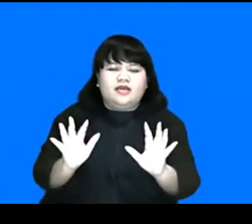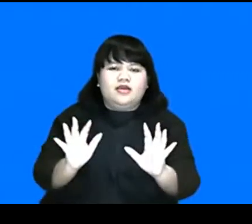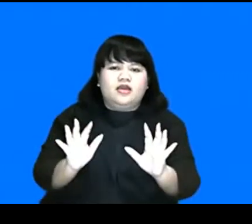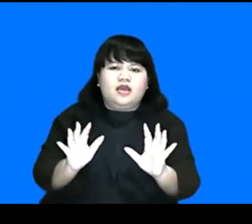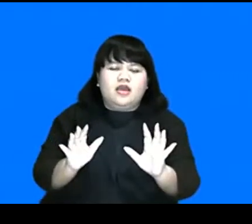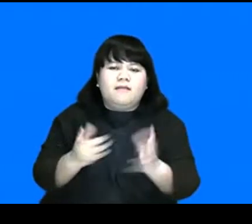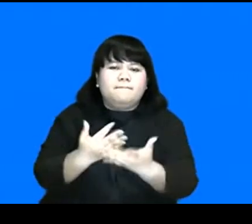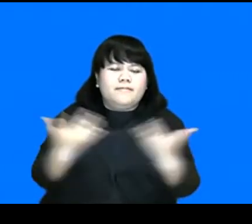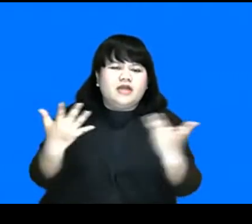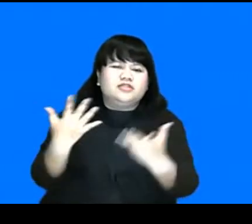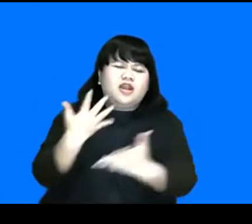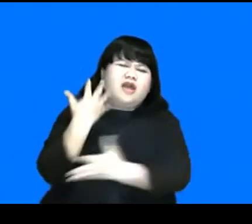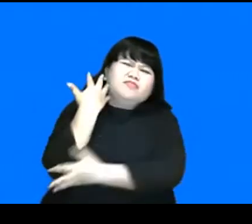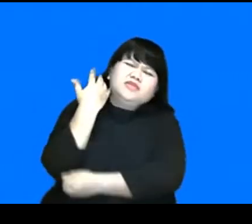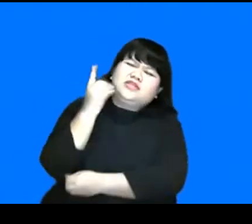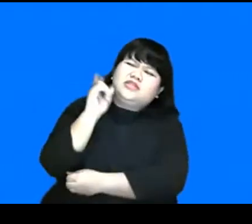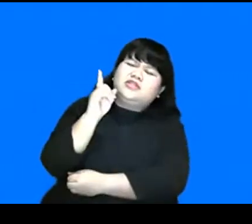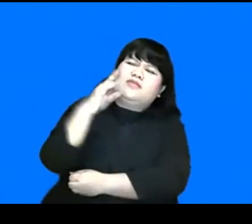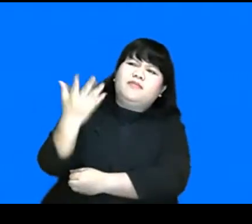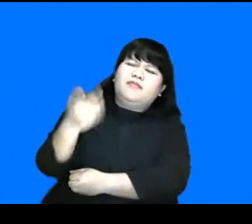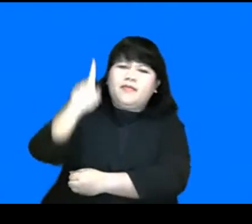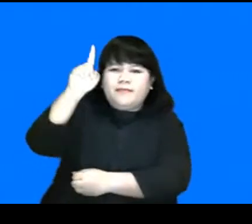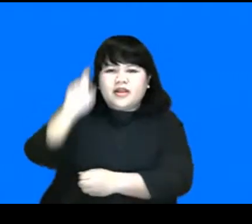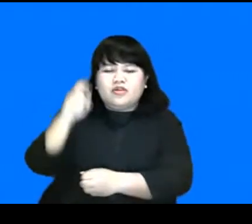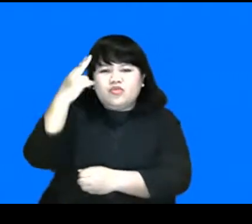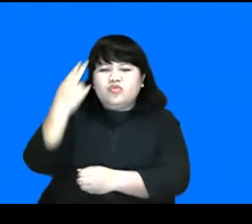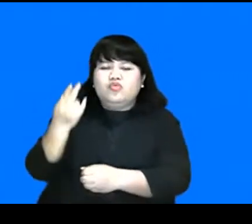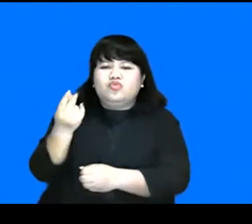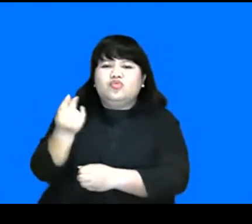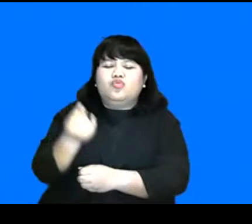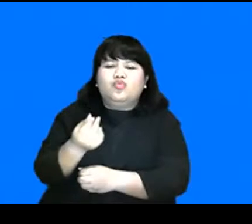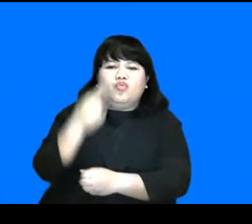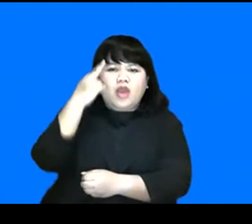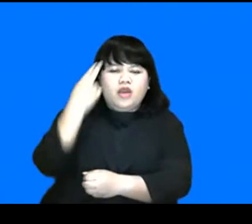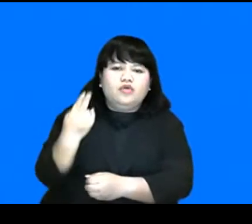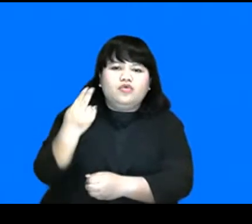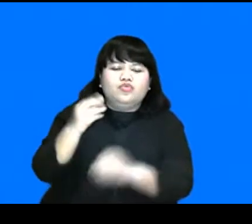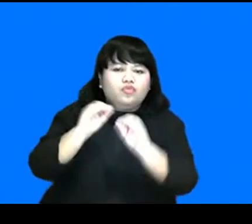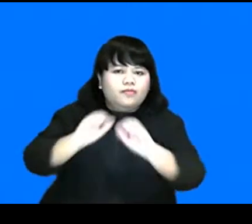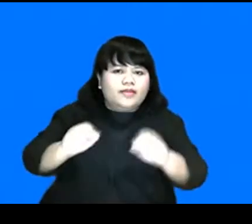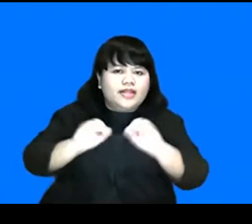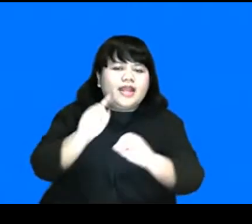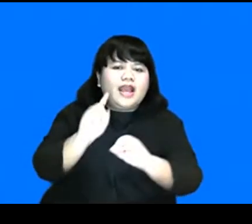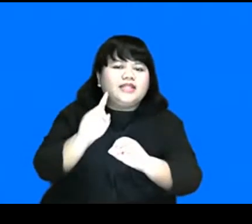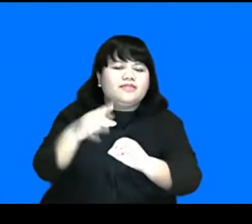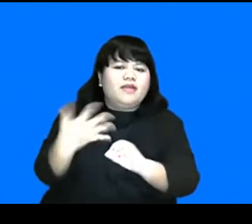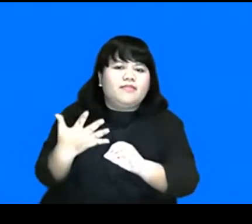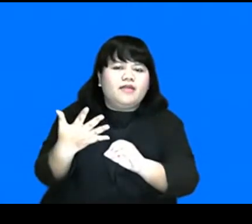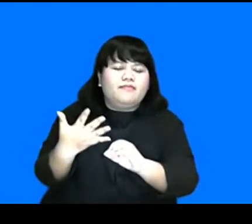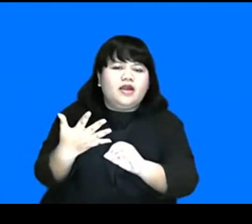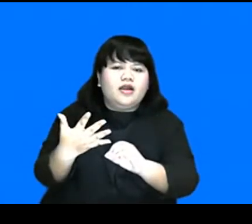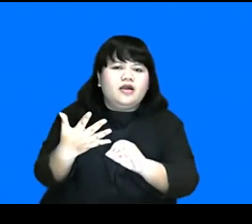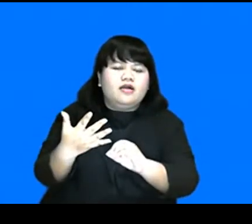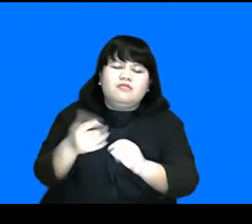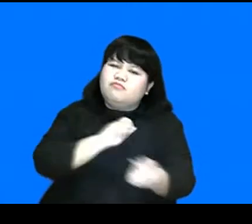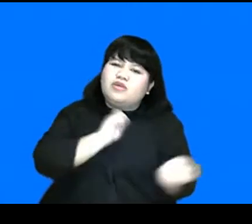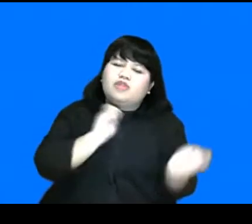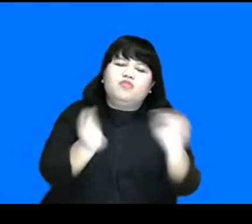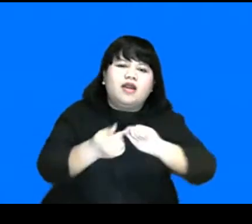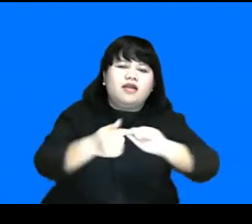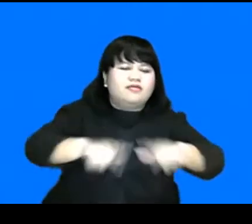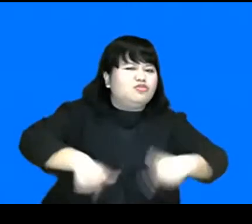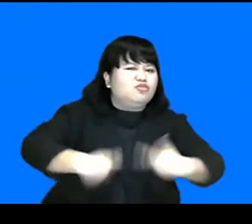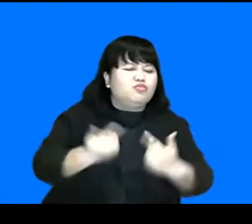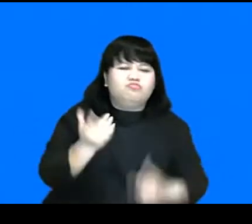money for public education? It's not giving us quality. And this is all false. You first discredit the institutions, and then